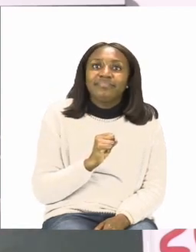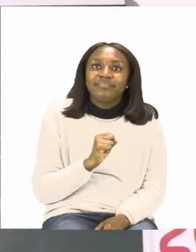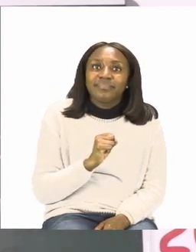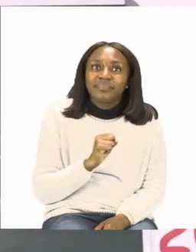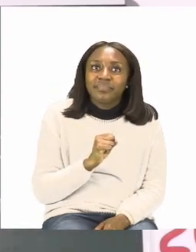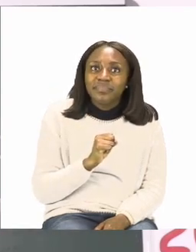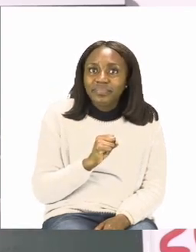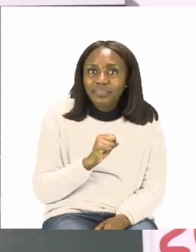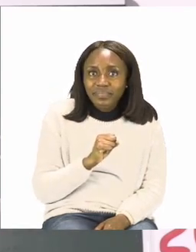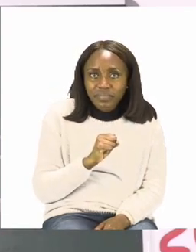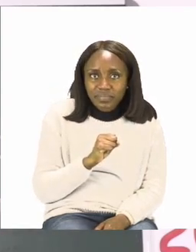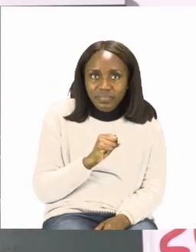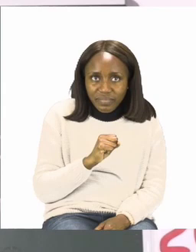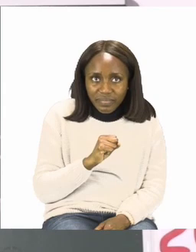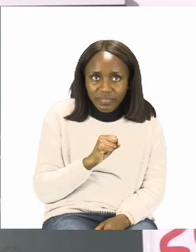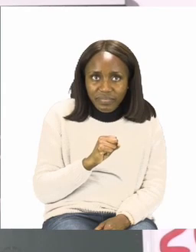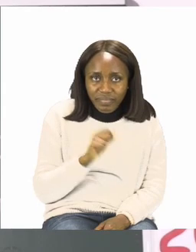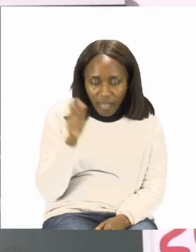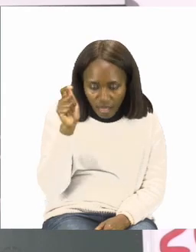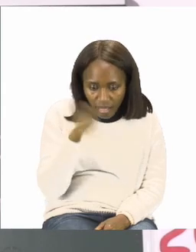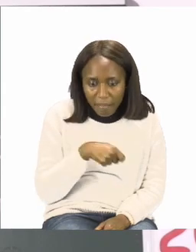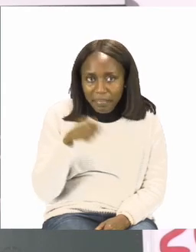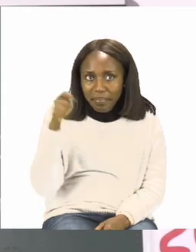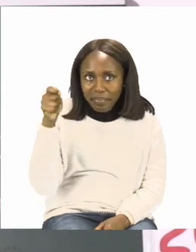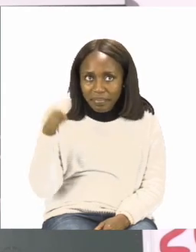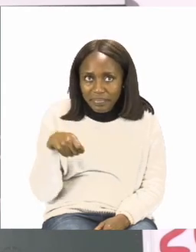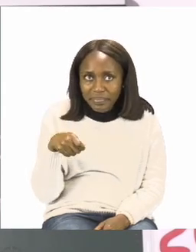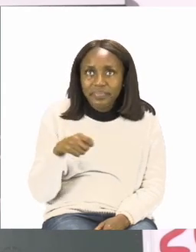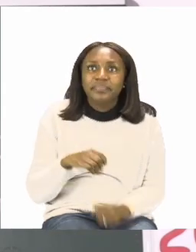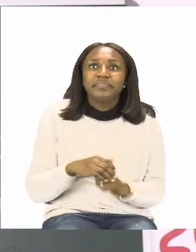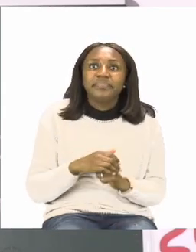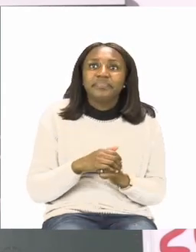And then we can cross them out.